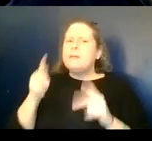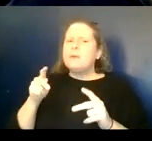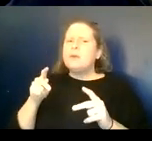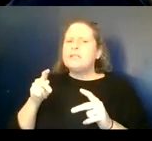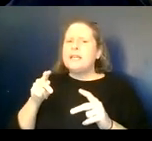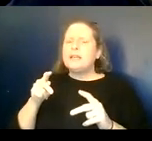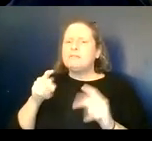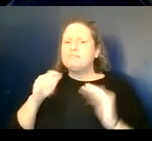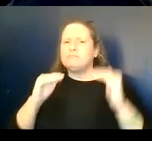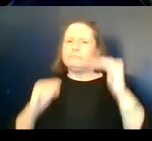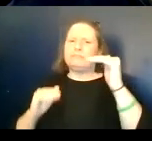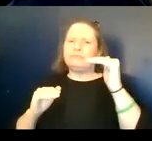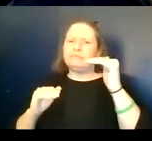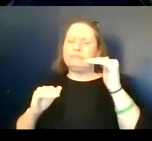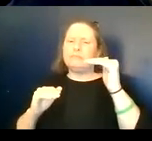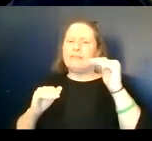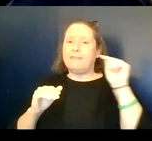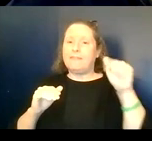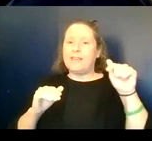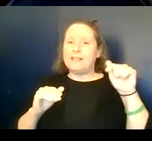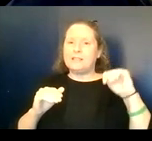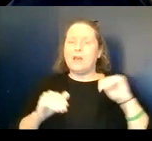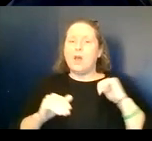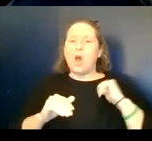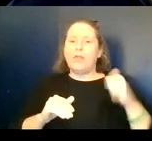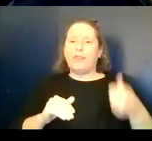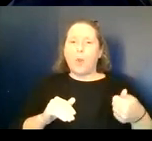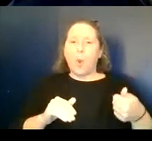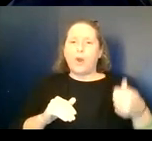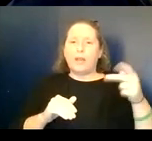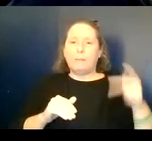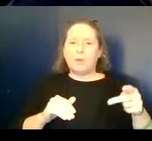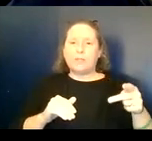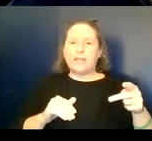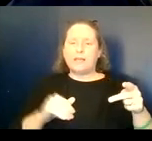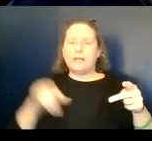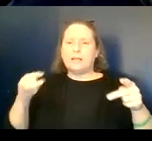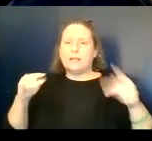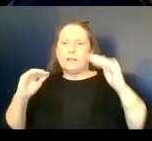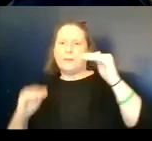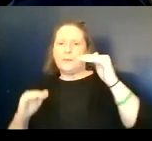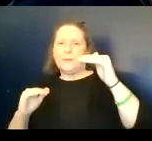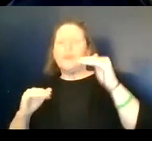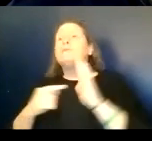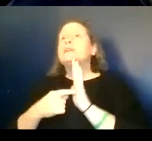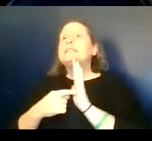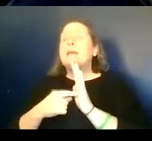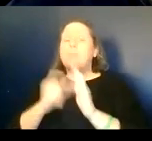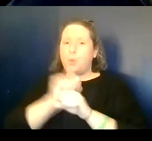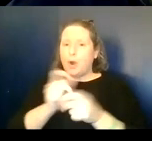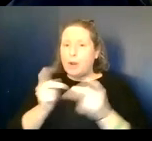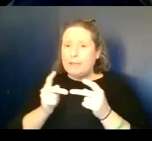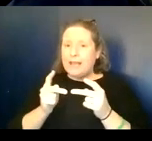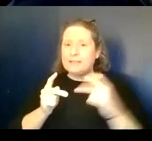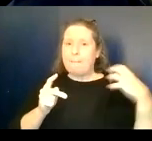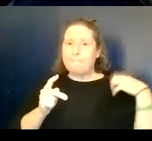your authority, cannot consent. This is why we talk about relationships in the workplace or high levels of